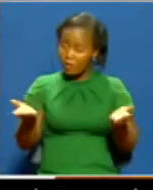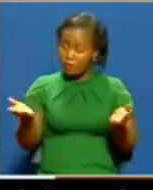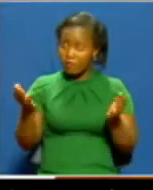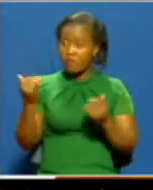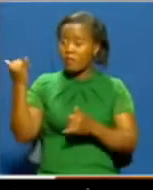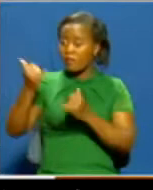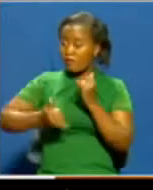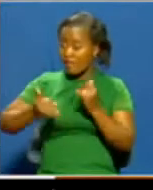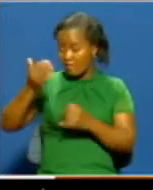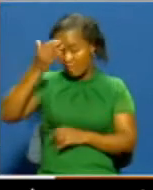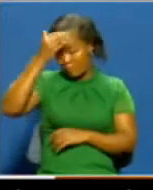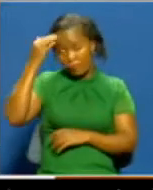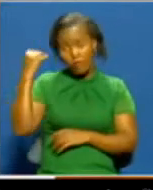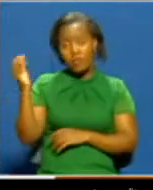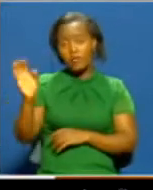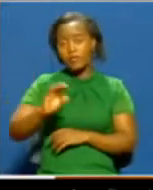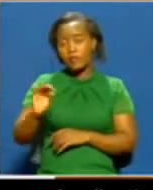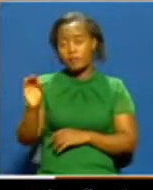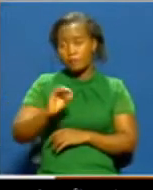forget that